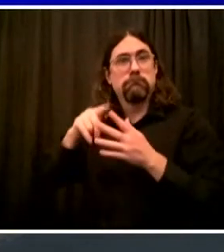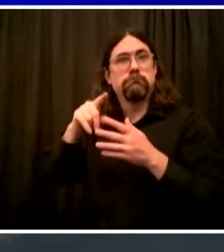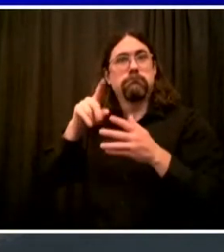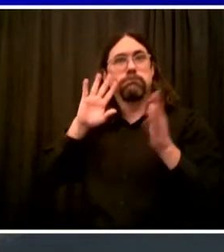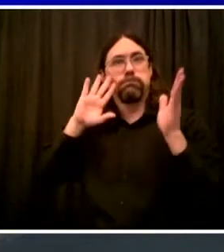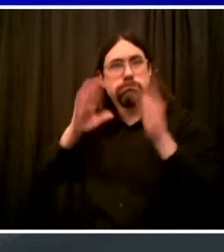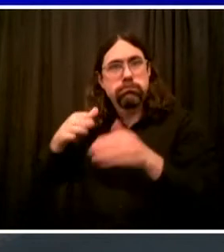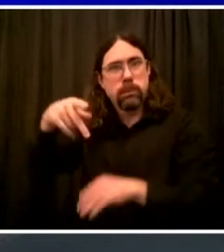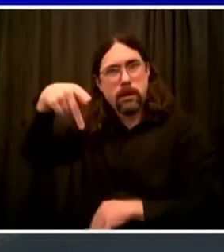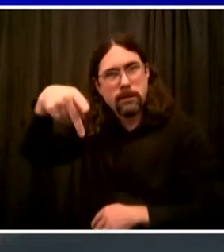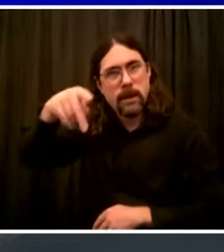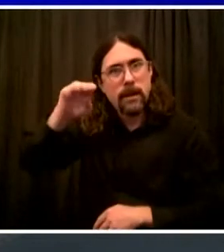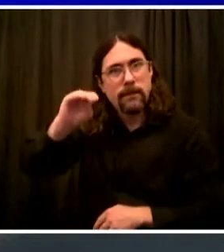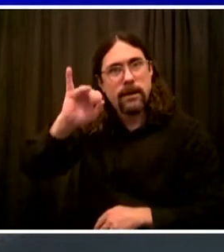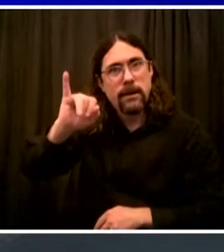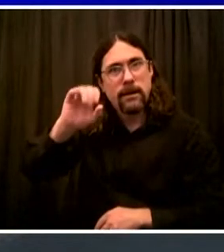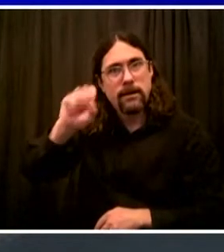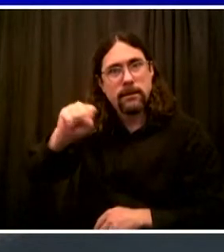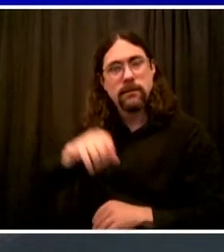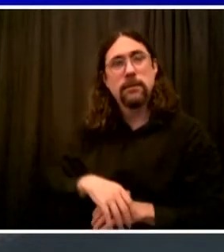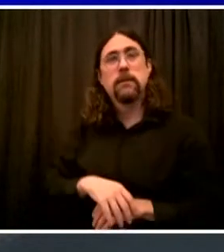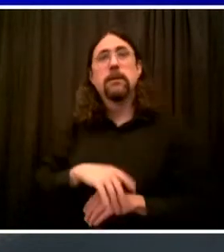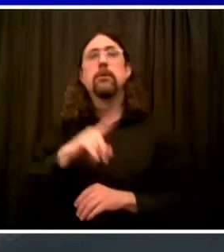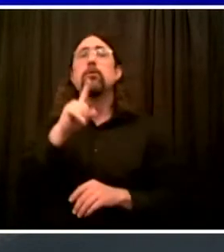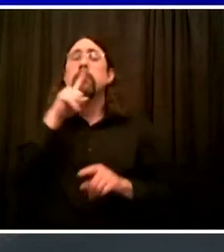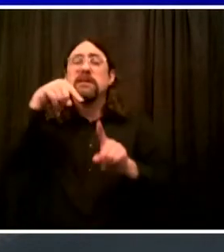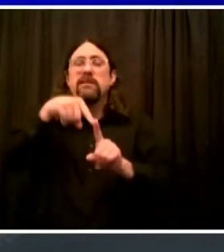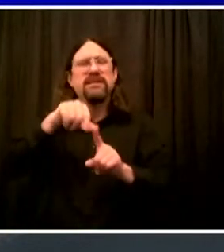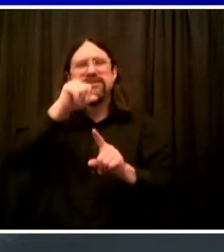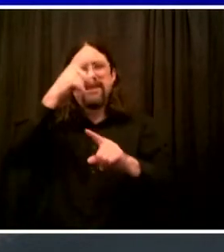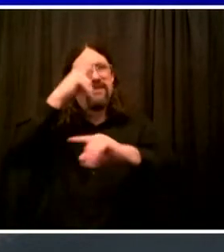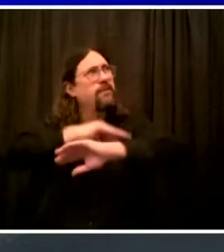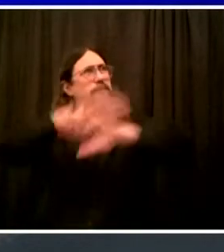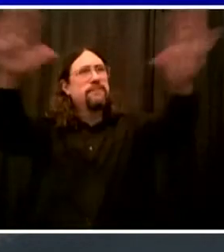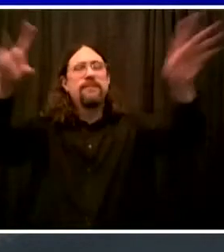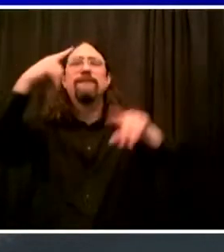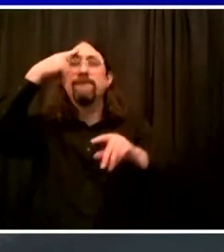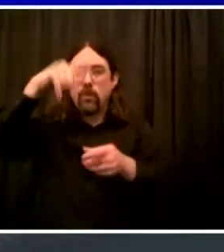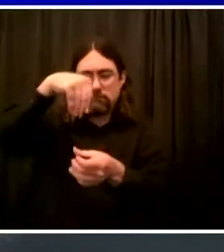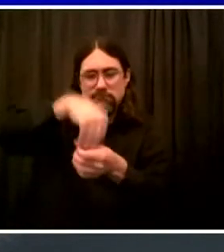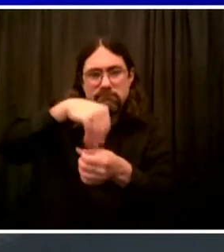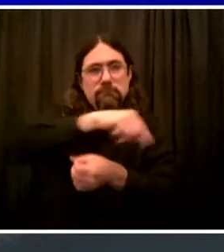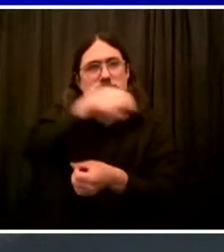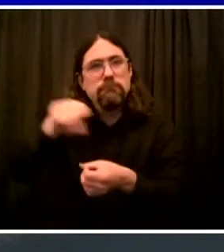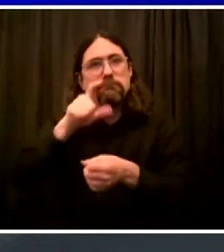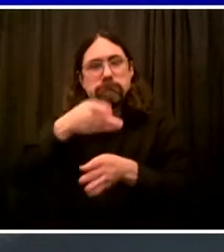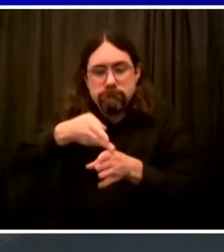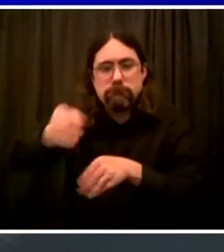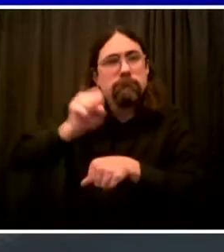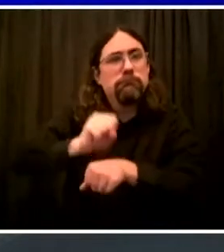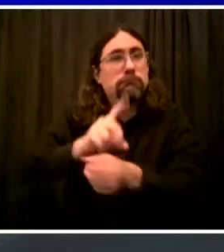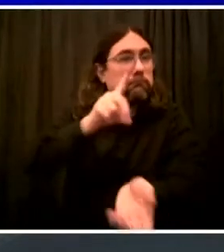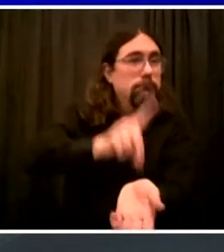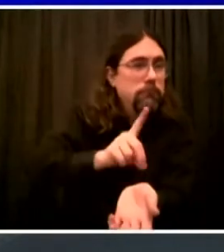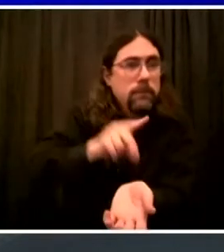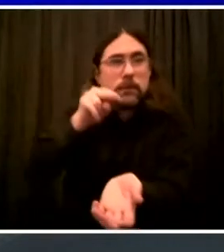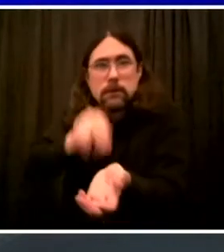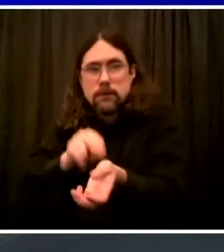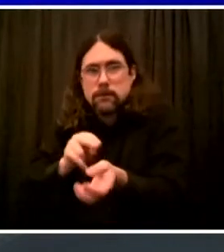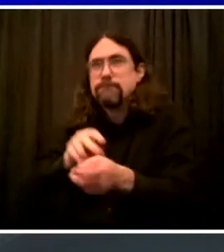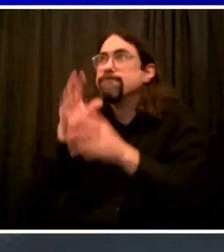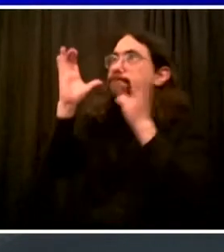particularly obviously focused on pediatricians. And then in the coming days, a special webinar will be put together by the health department